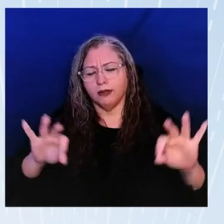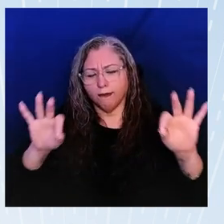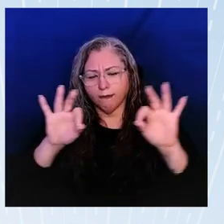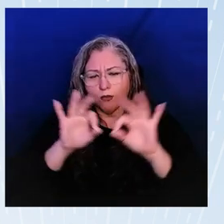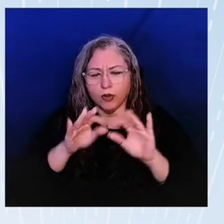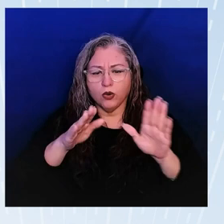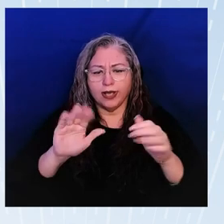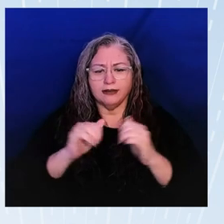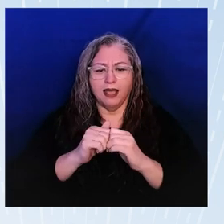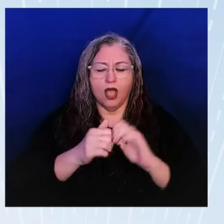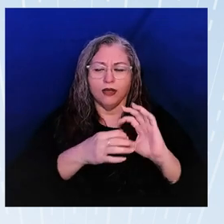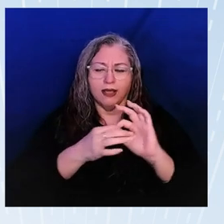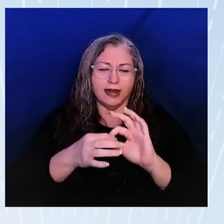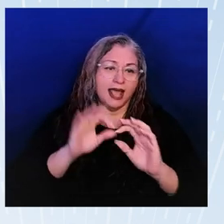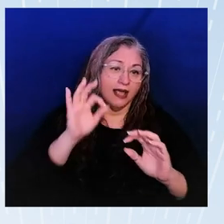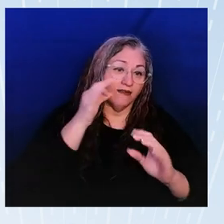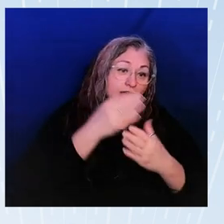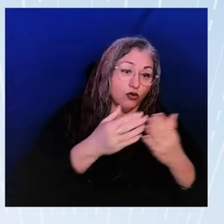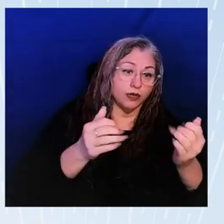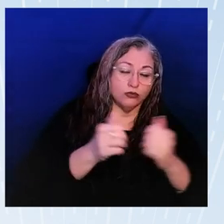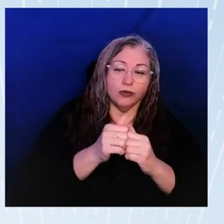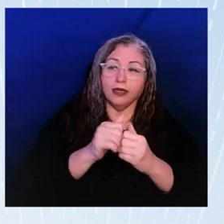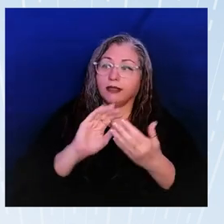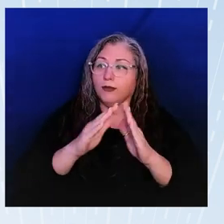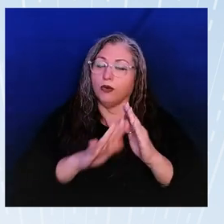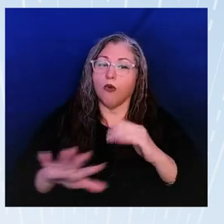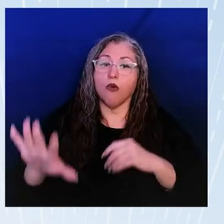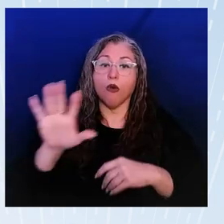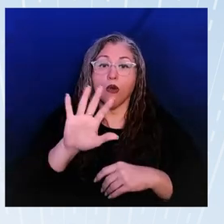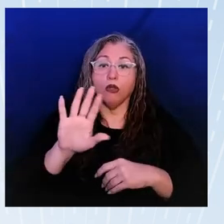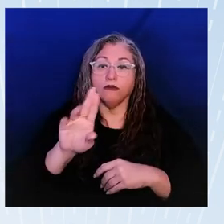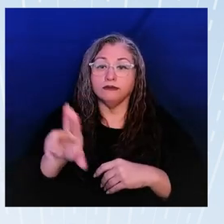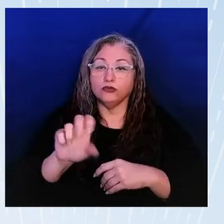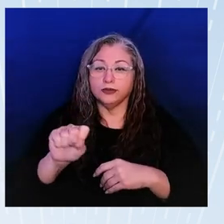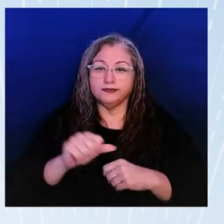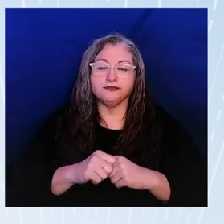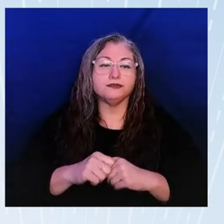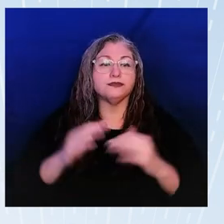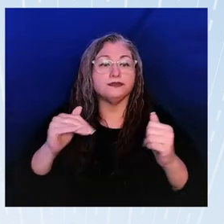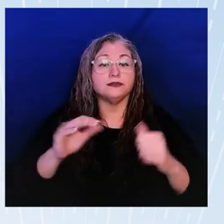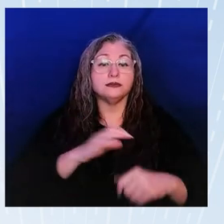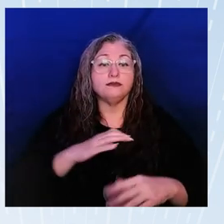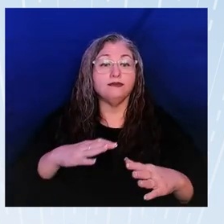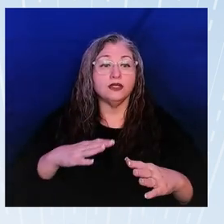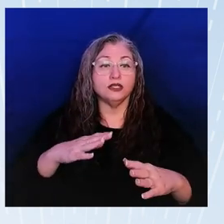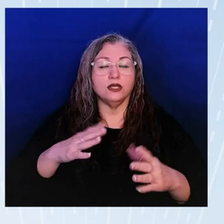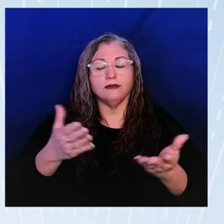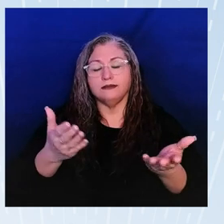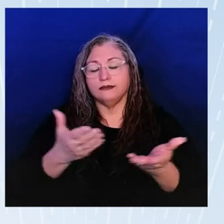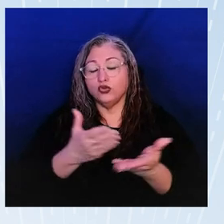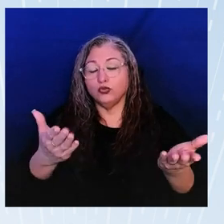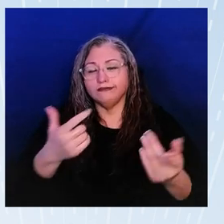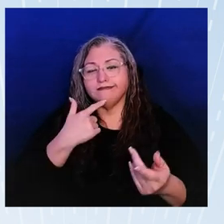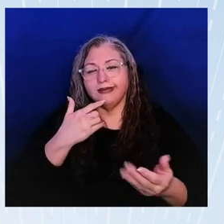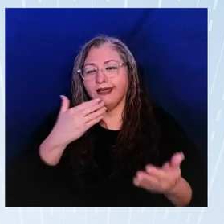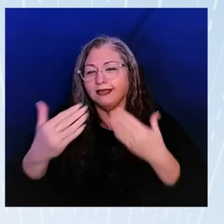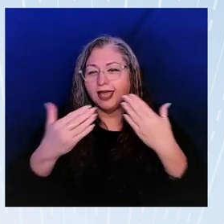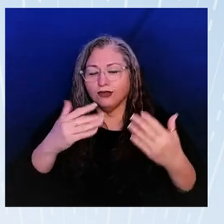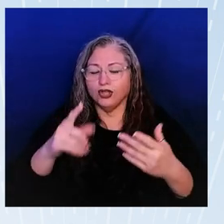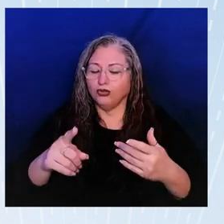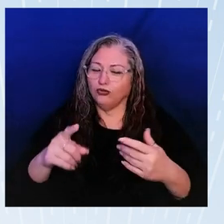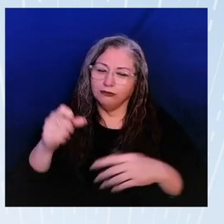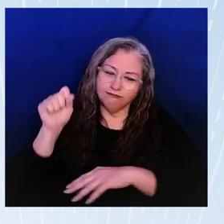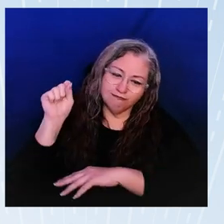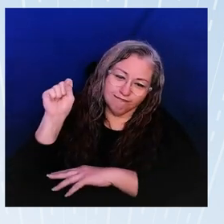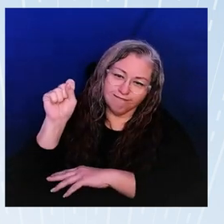federal resources with our communities all across the country. Our commissioners, to all of you, I just want to say thank you for your unwavering